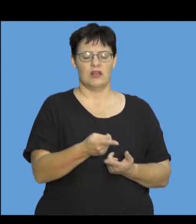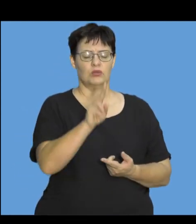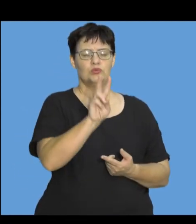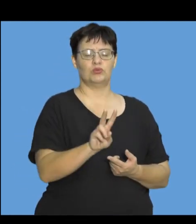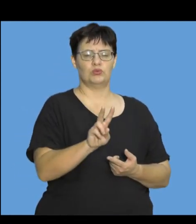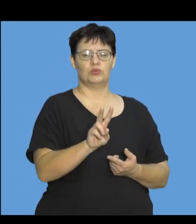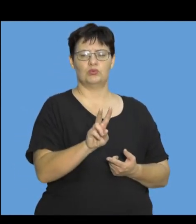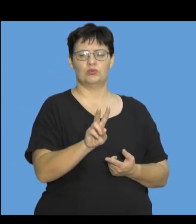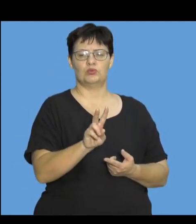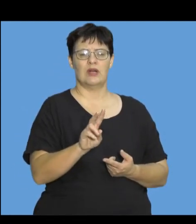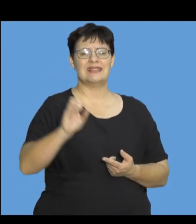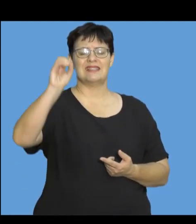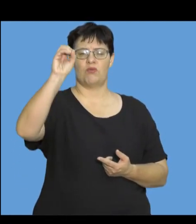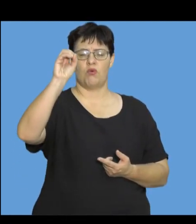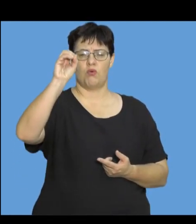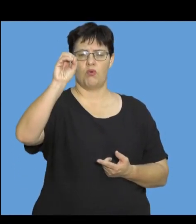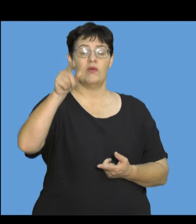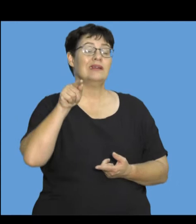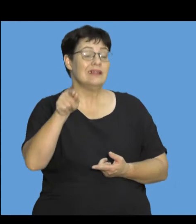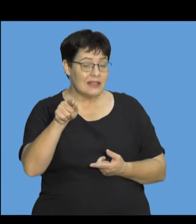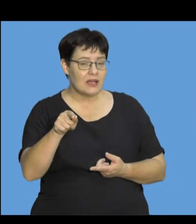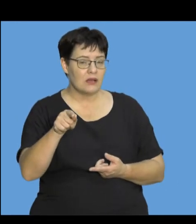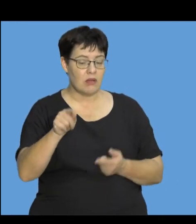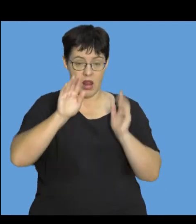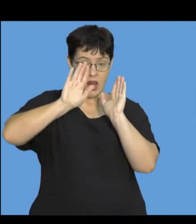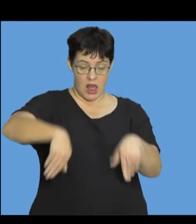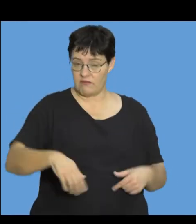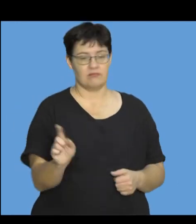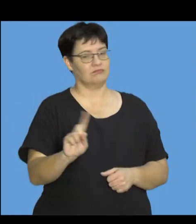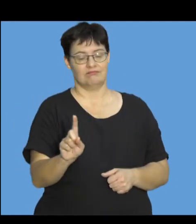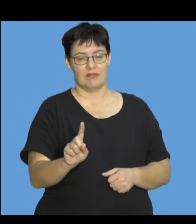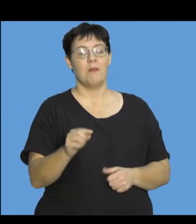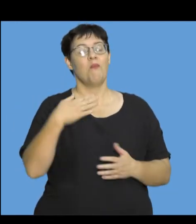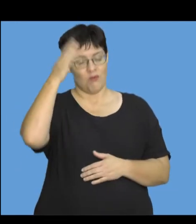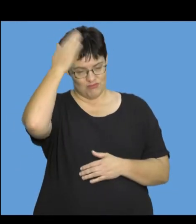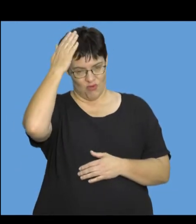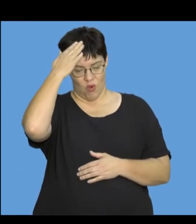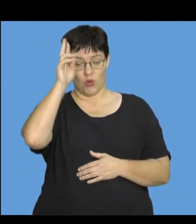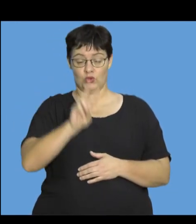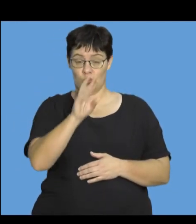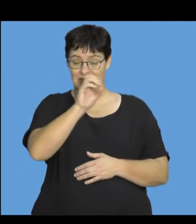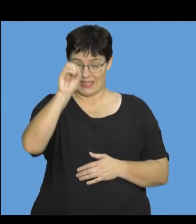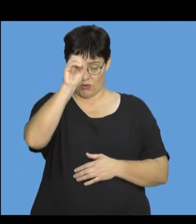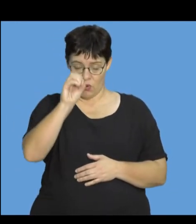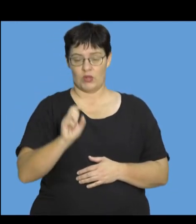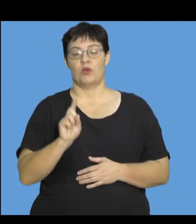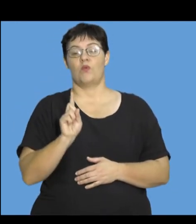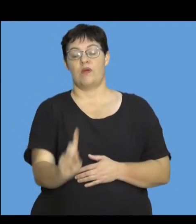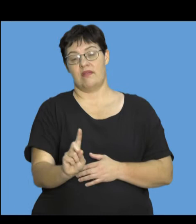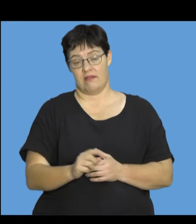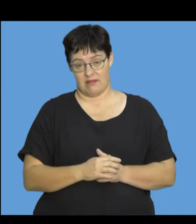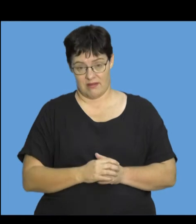as the exponent of maybe this 2 is 0, right? I will not leave this as 2 to the exponent of 0. The